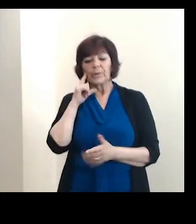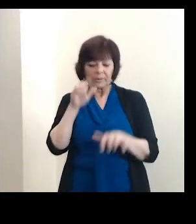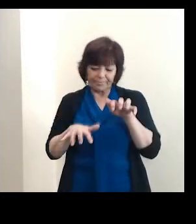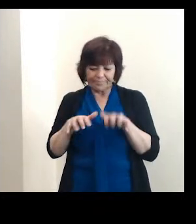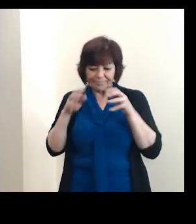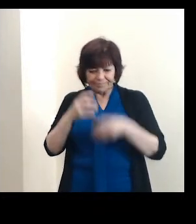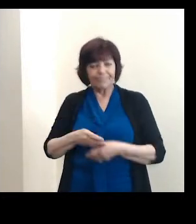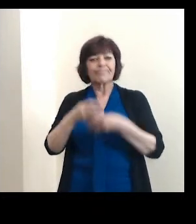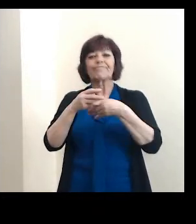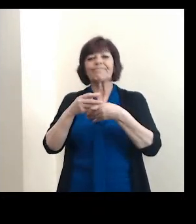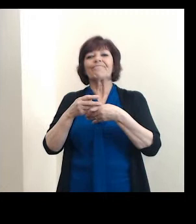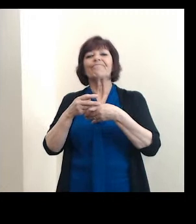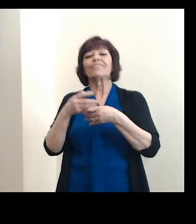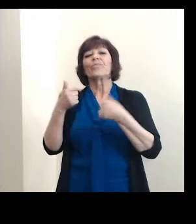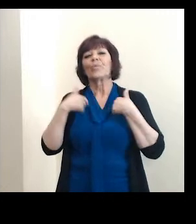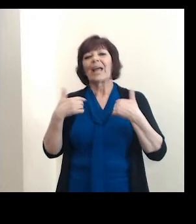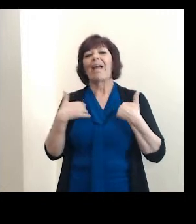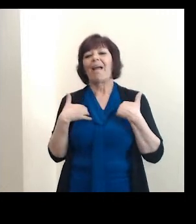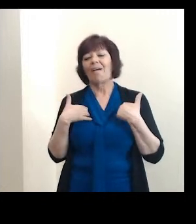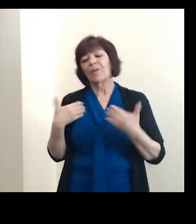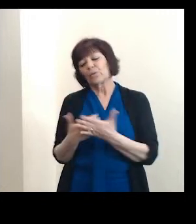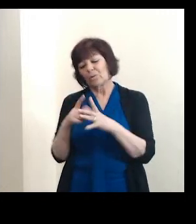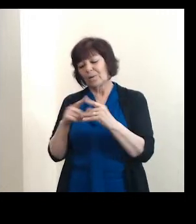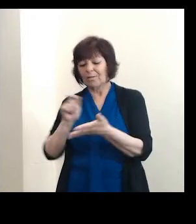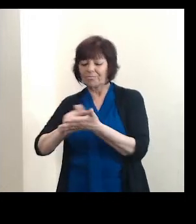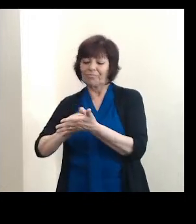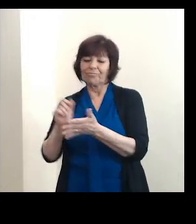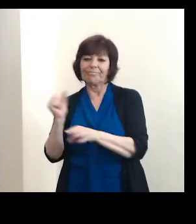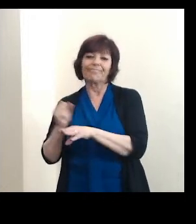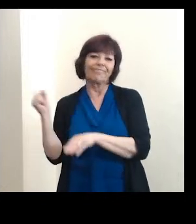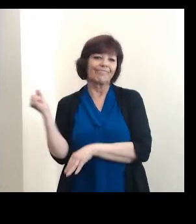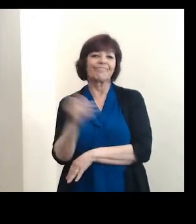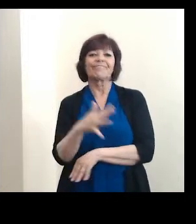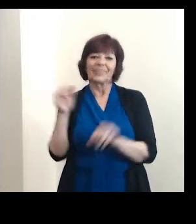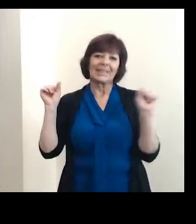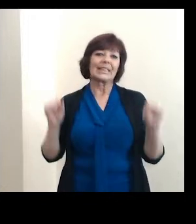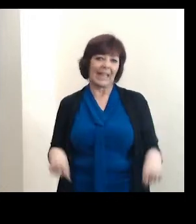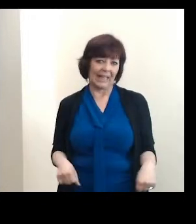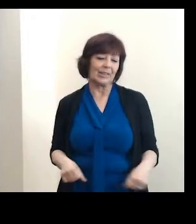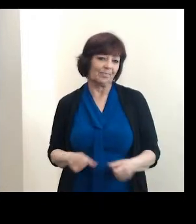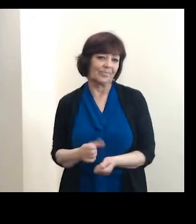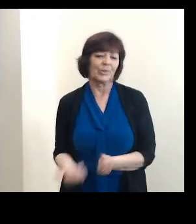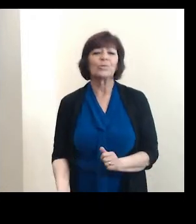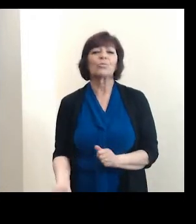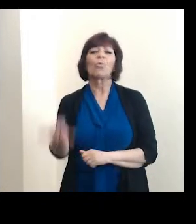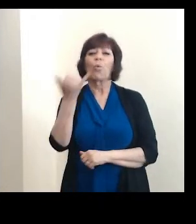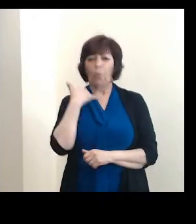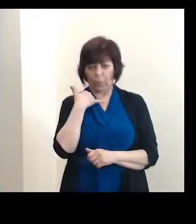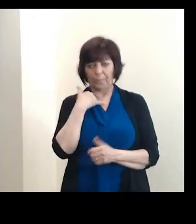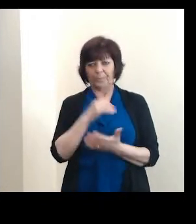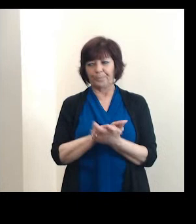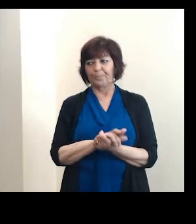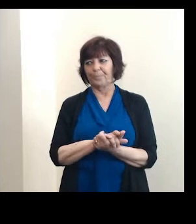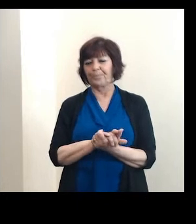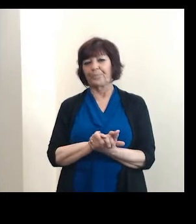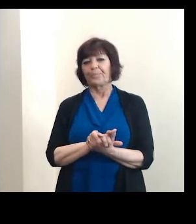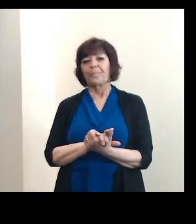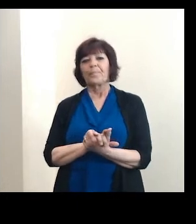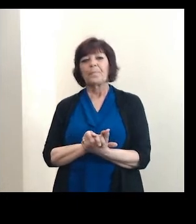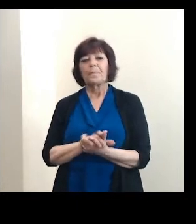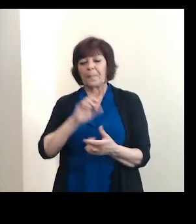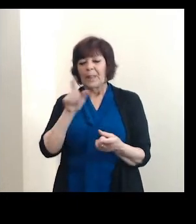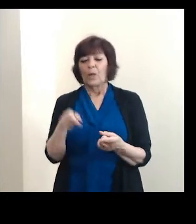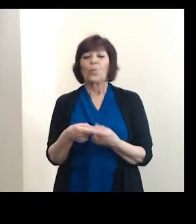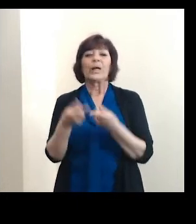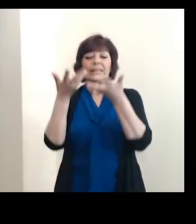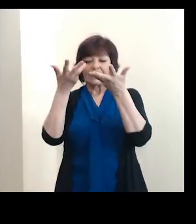your vaccination record. We have blank cards. We can fill them out. So all you need to do is then we'll give you a call when we have